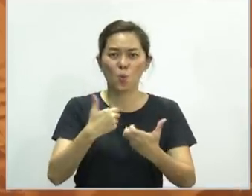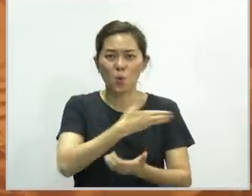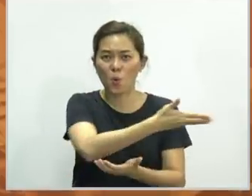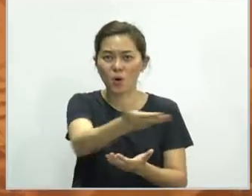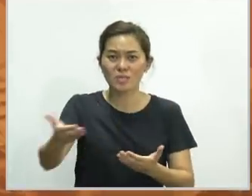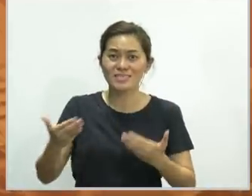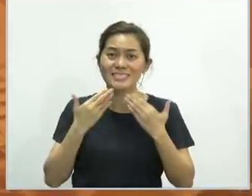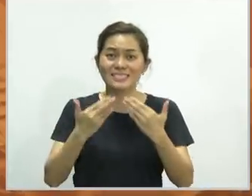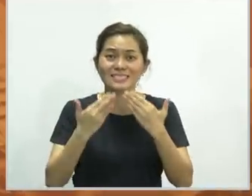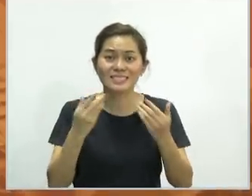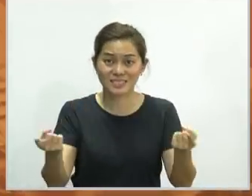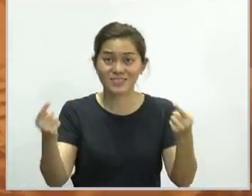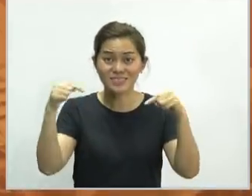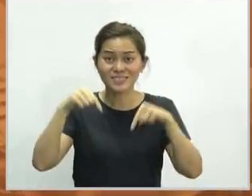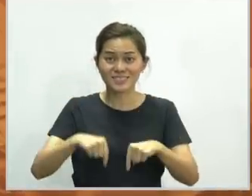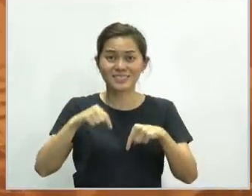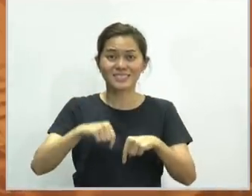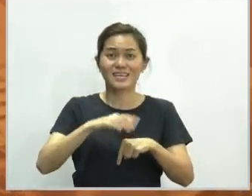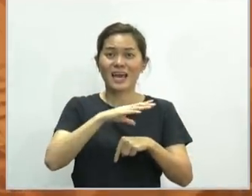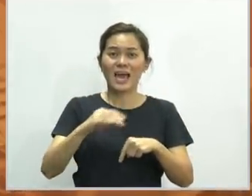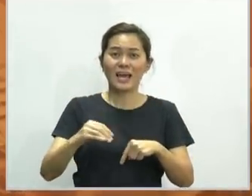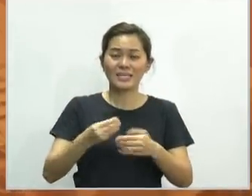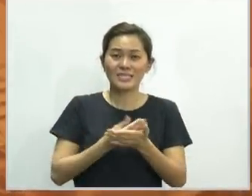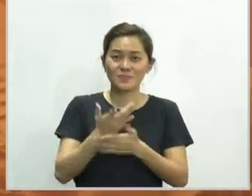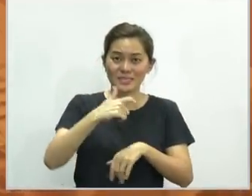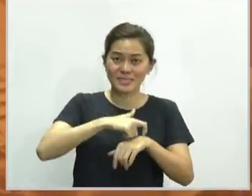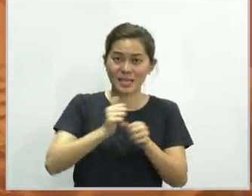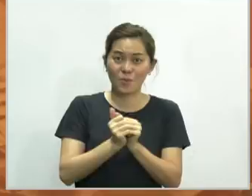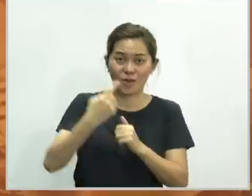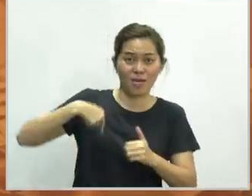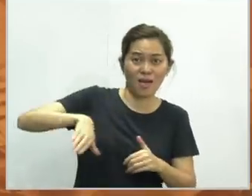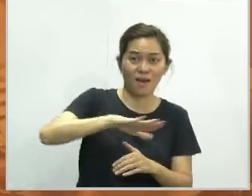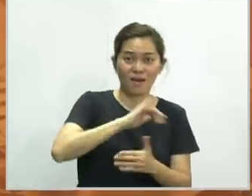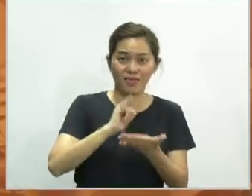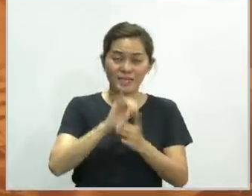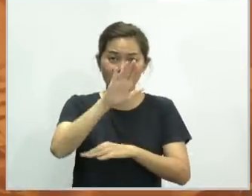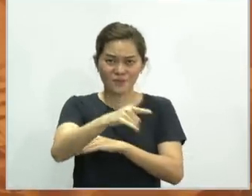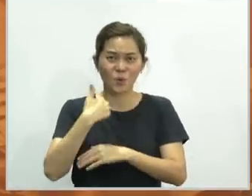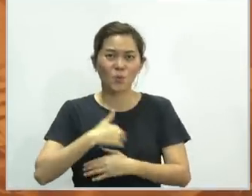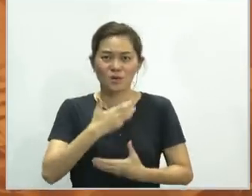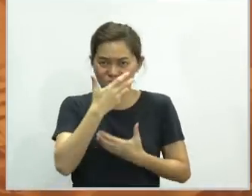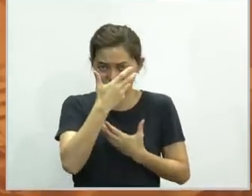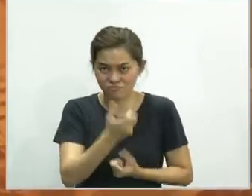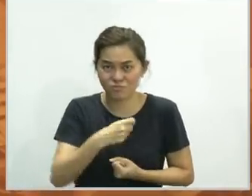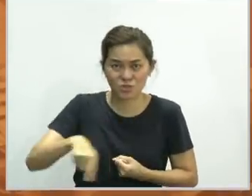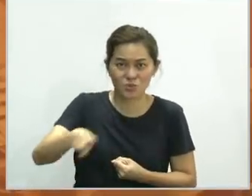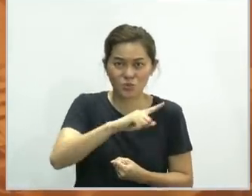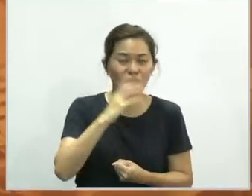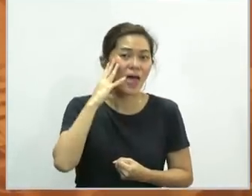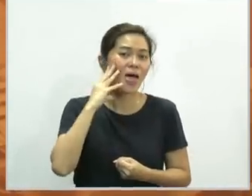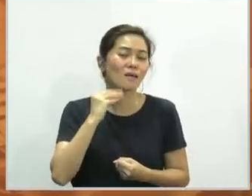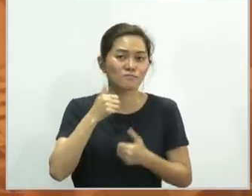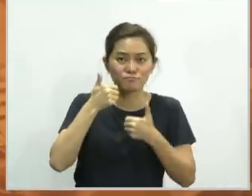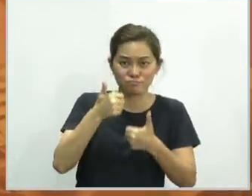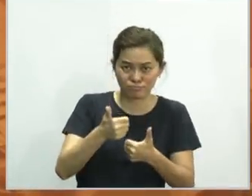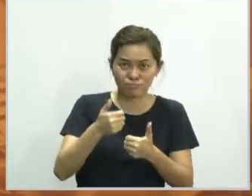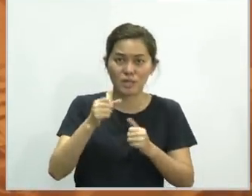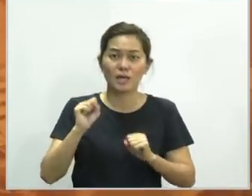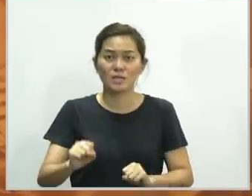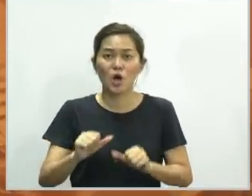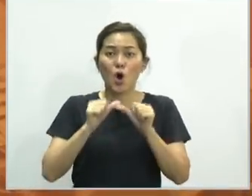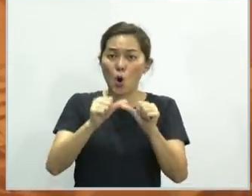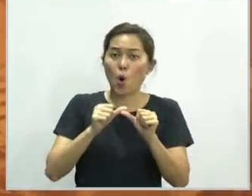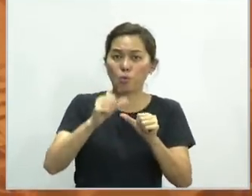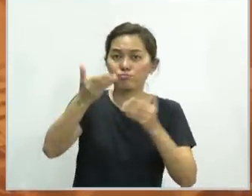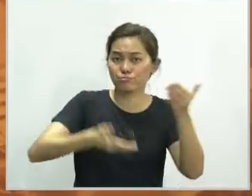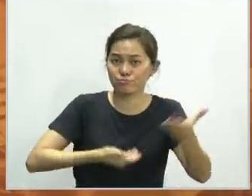here tonight and being with us this evening. We trust you had a great experience. Please continue to invite your family or